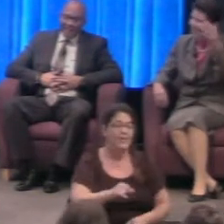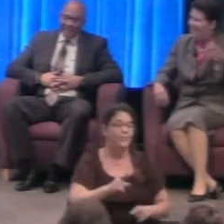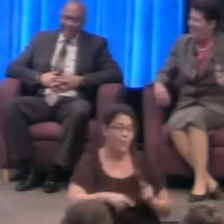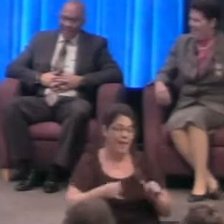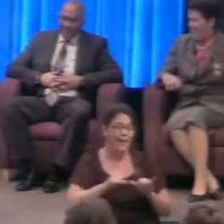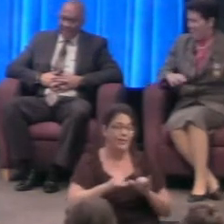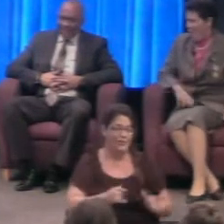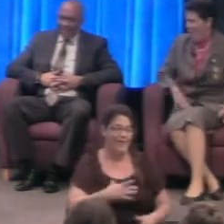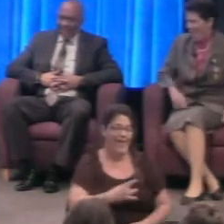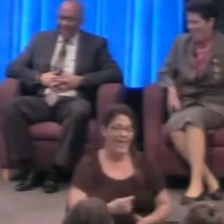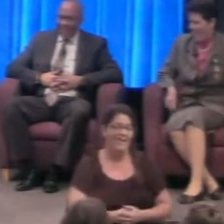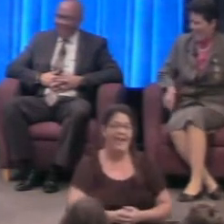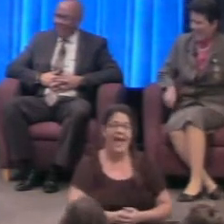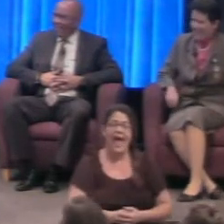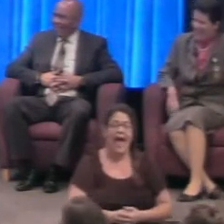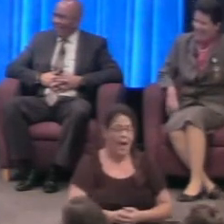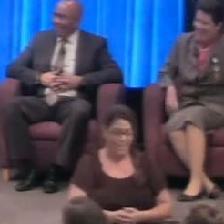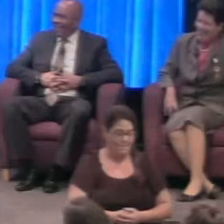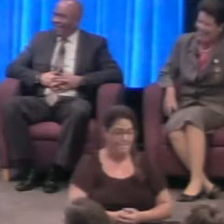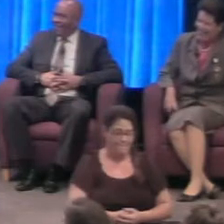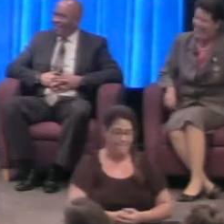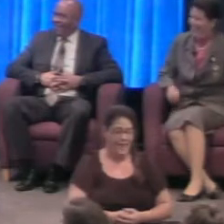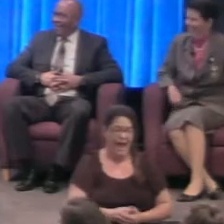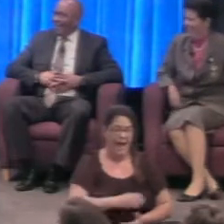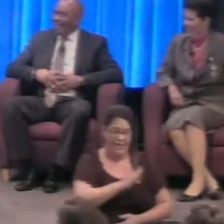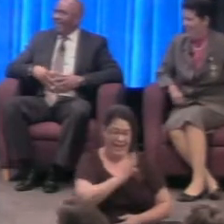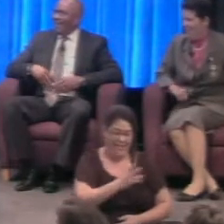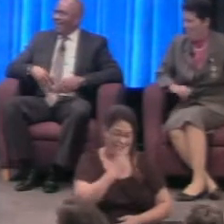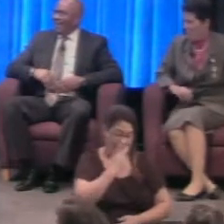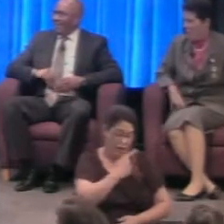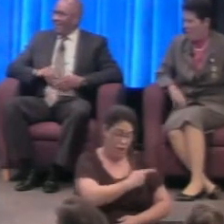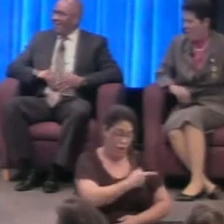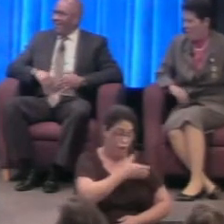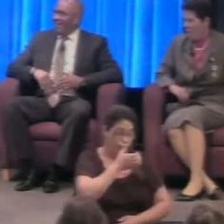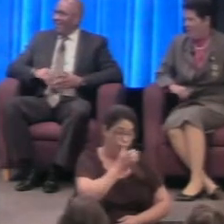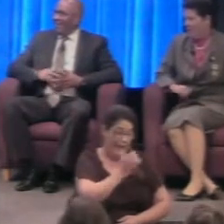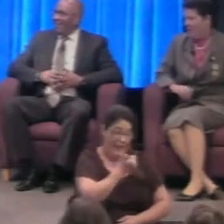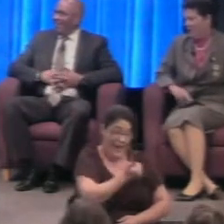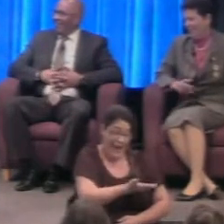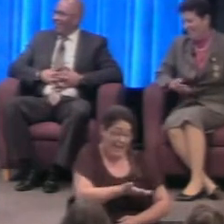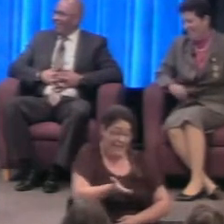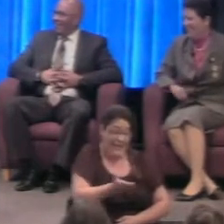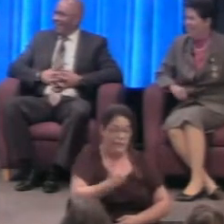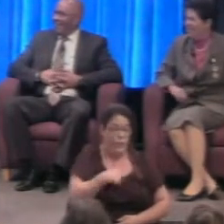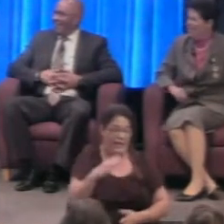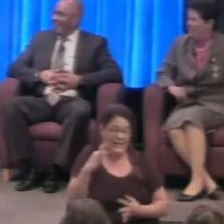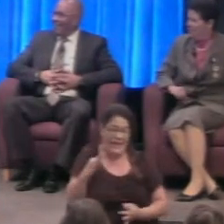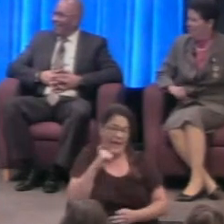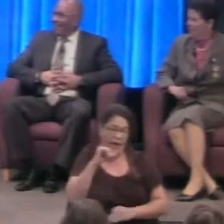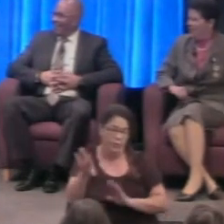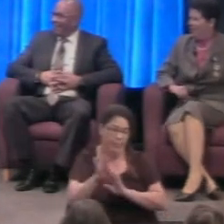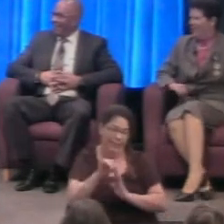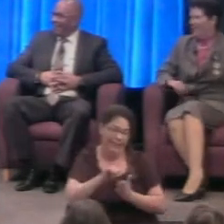But unfortunately, I don't think I've ever seen you bring anything, so we decided not